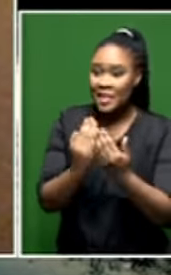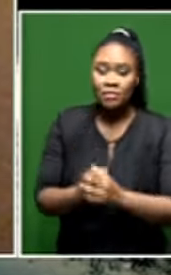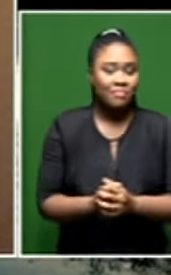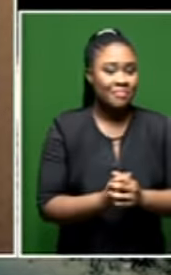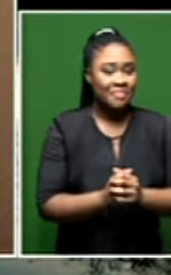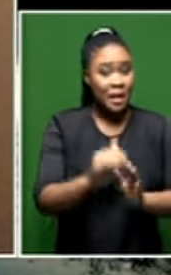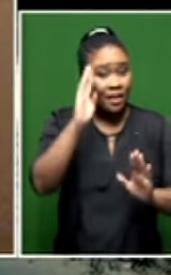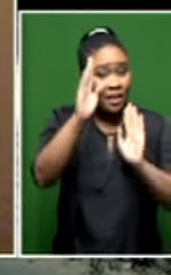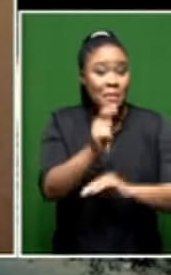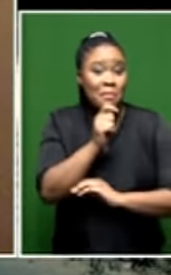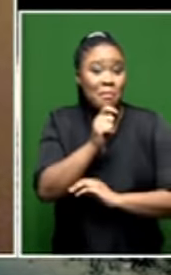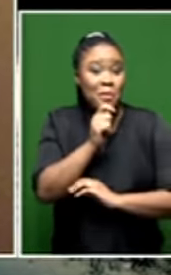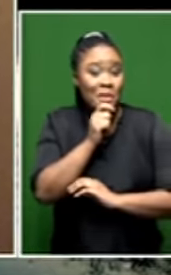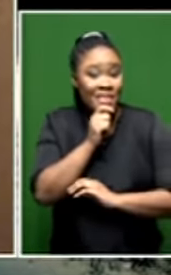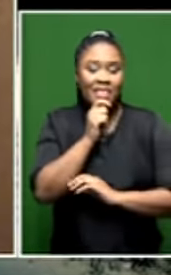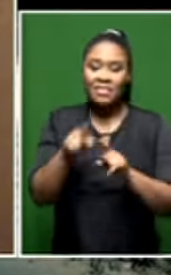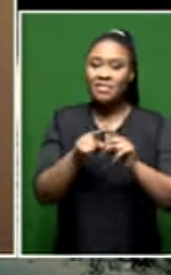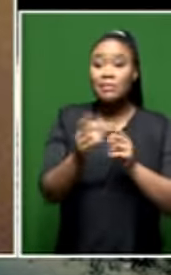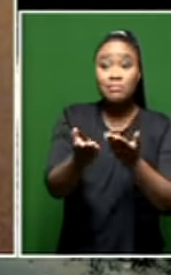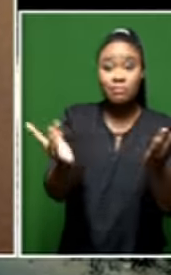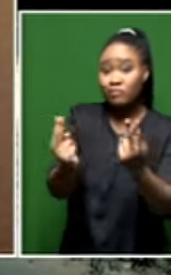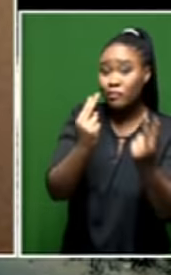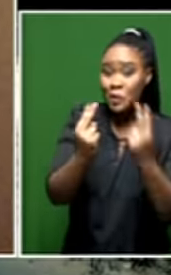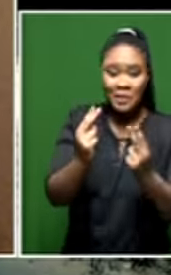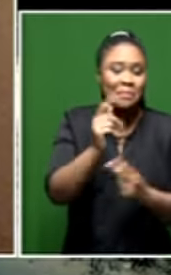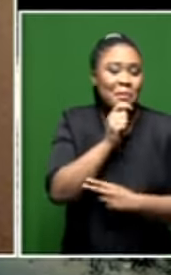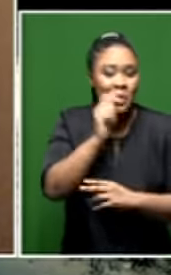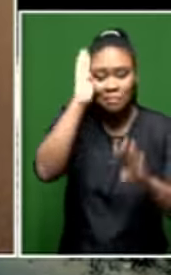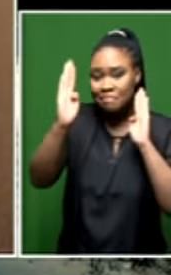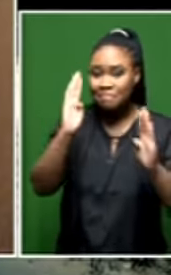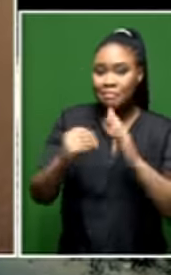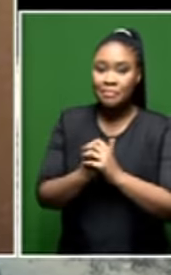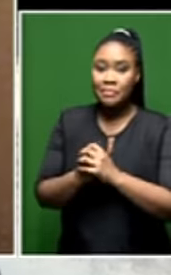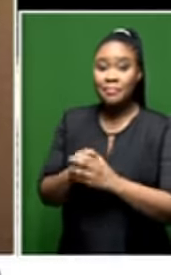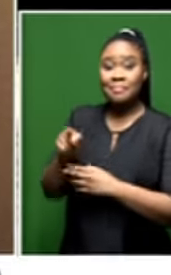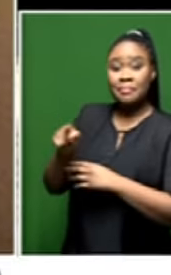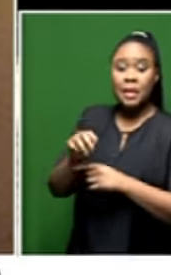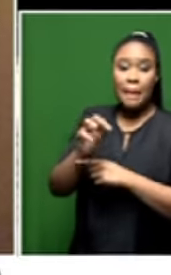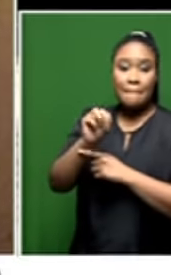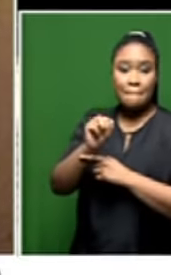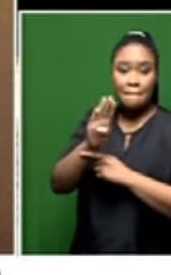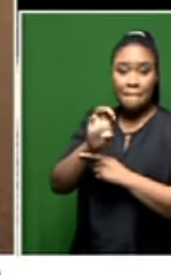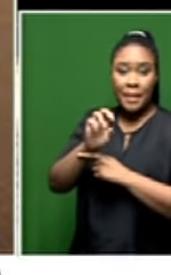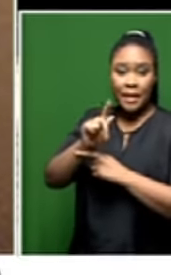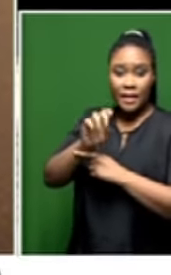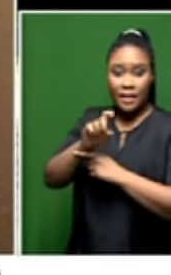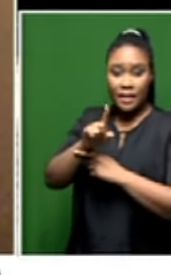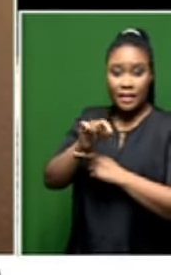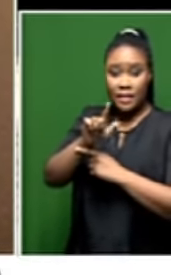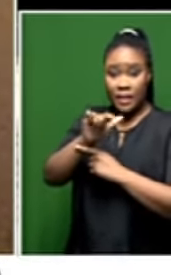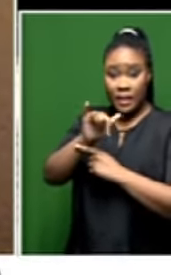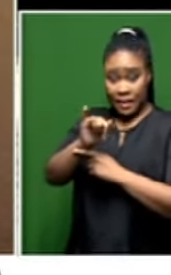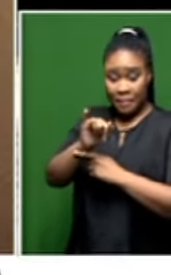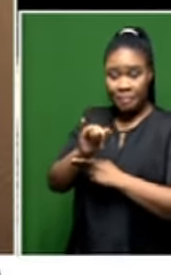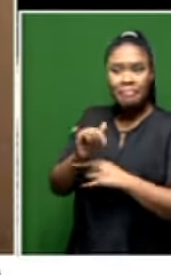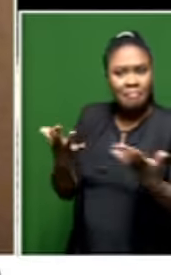Good morning, Leanne, and good morning to the viewers. All right, Mbekezeli, let me begin with you. Let's just talk to the process. It's really taken a long time to